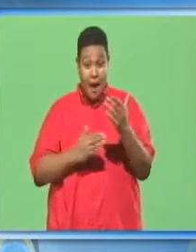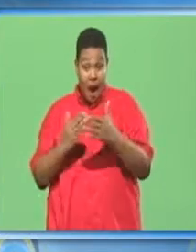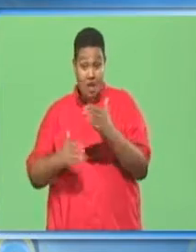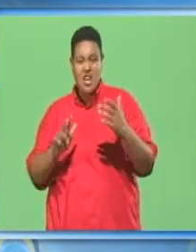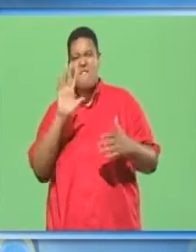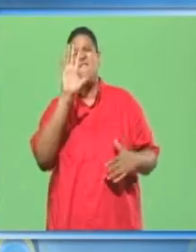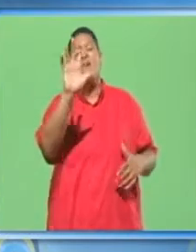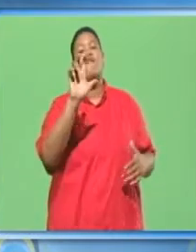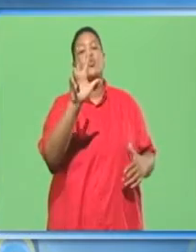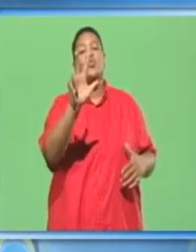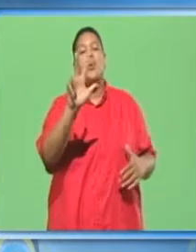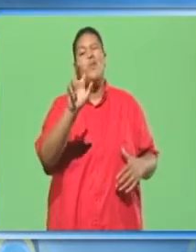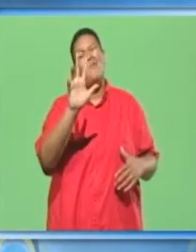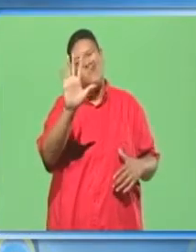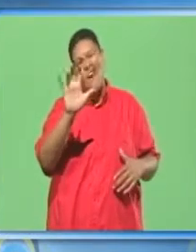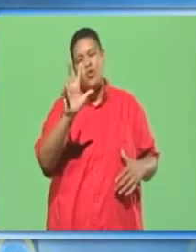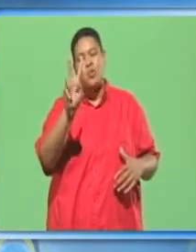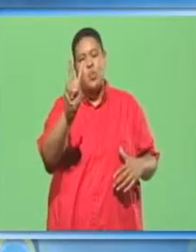525 millimeter length.